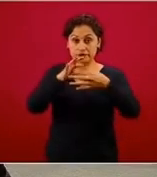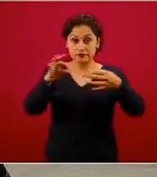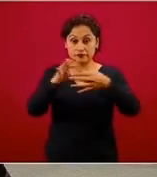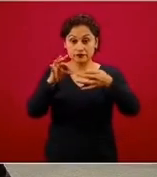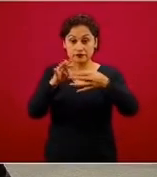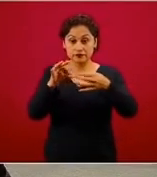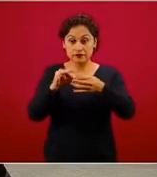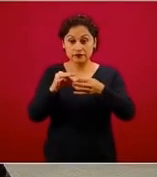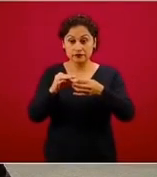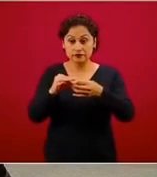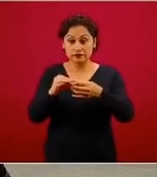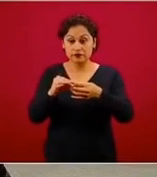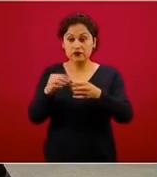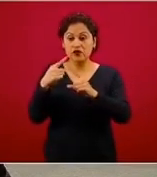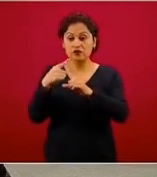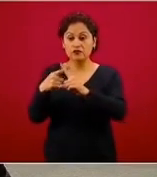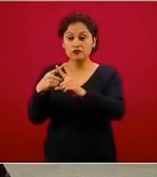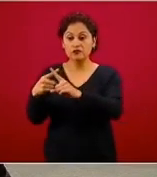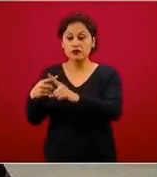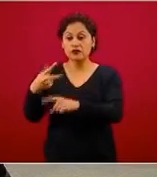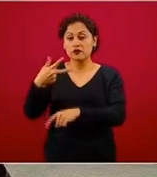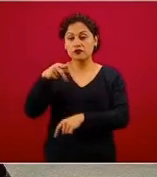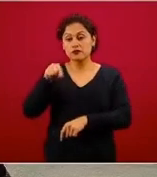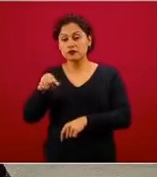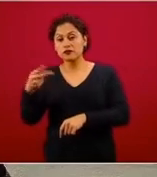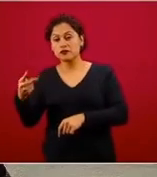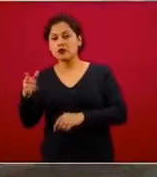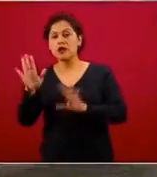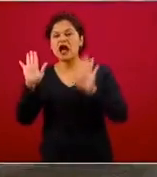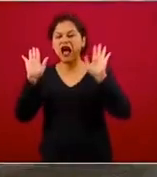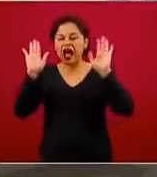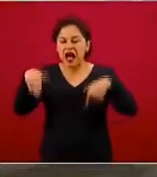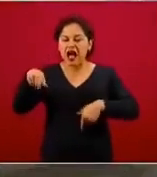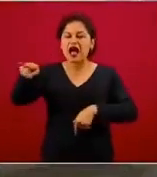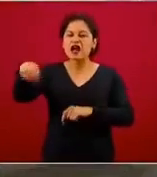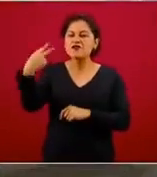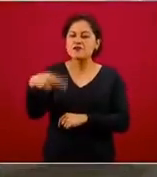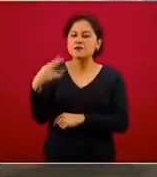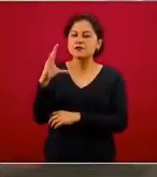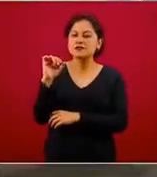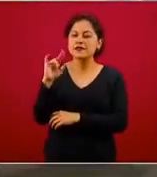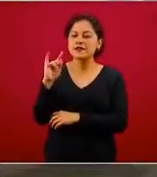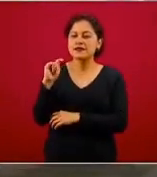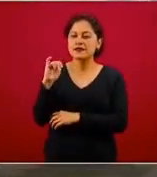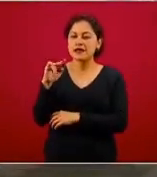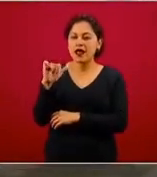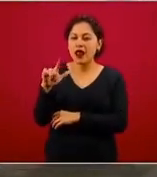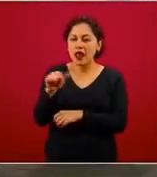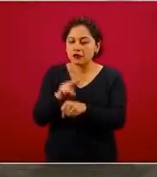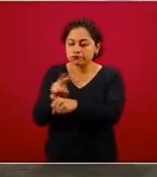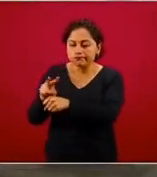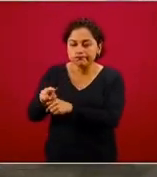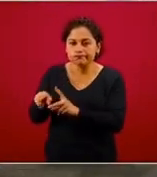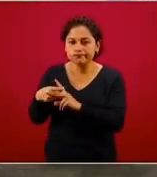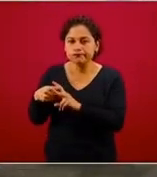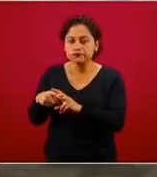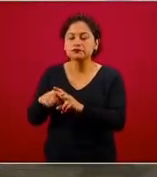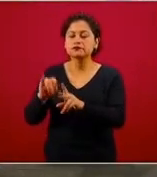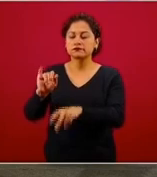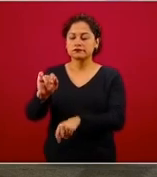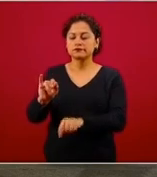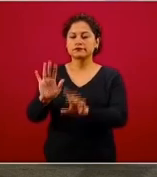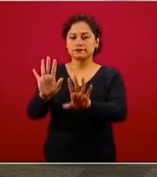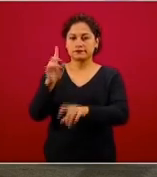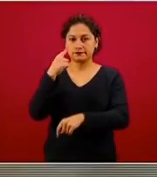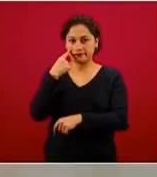saying could be multiplied by 8.8, the cases? The sentinel surveillance.